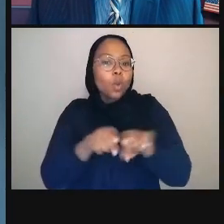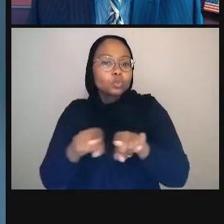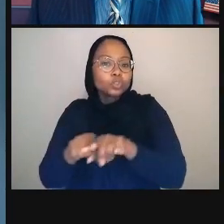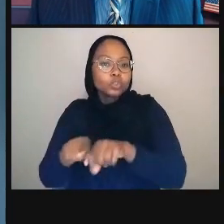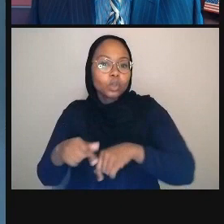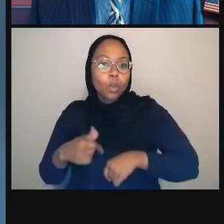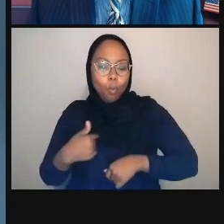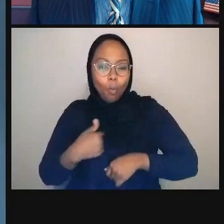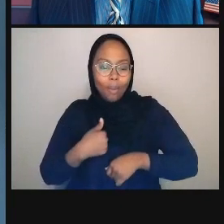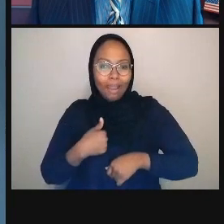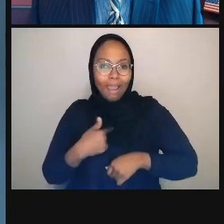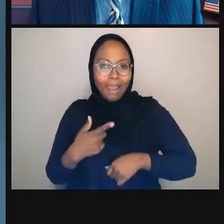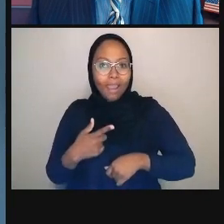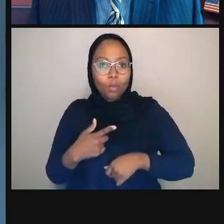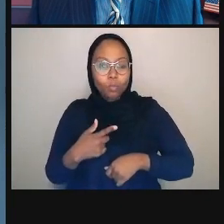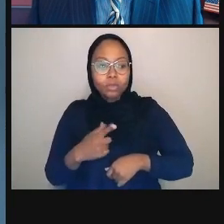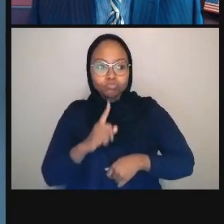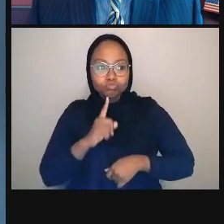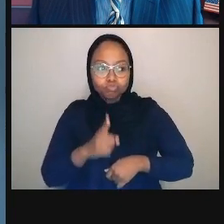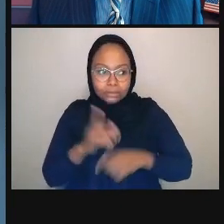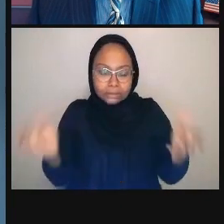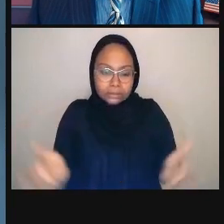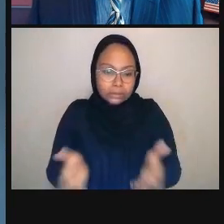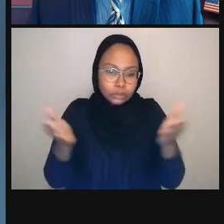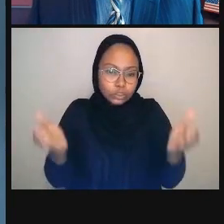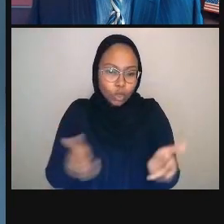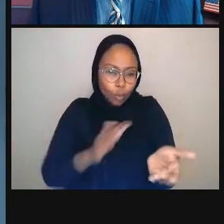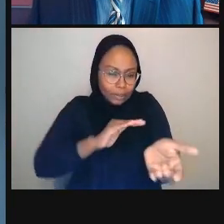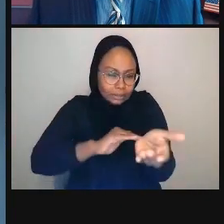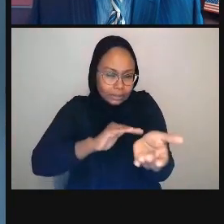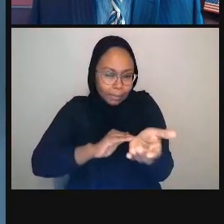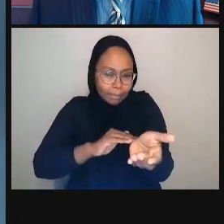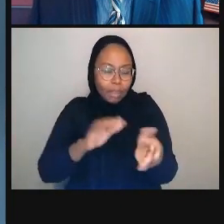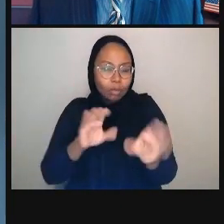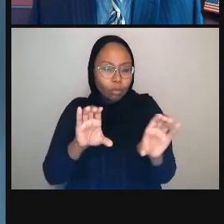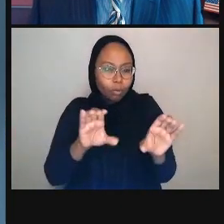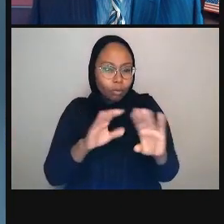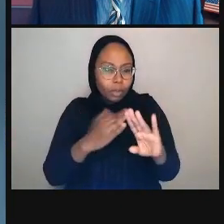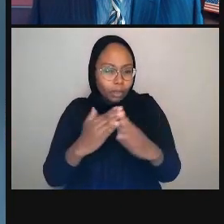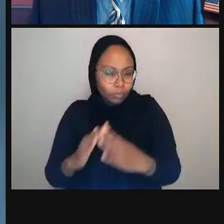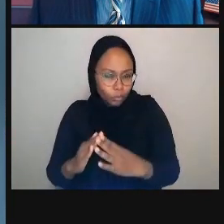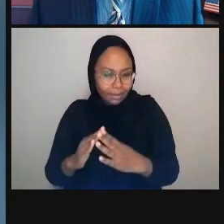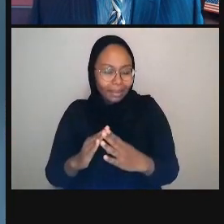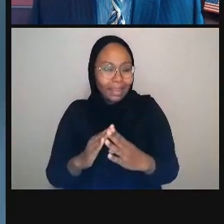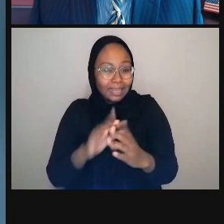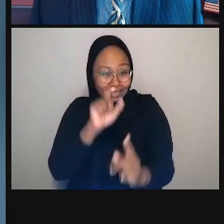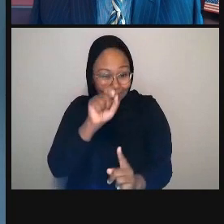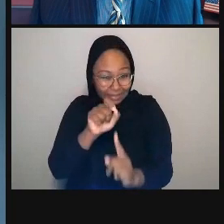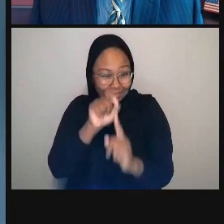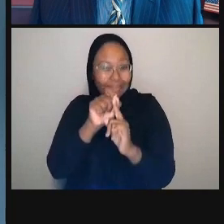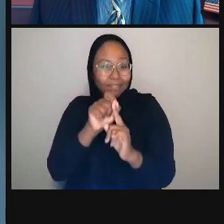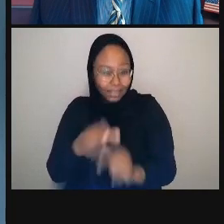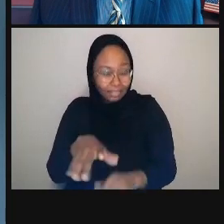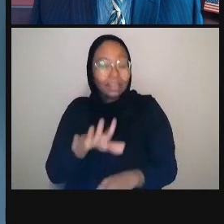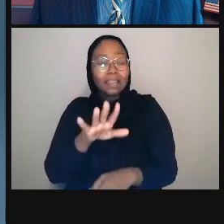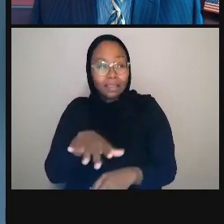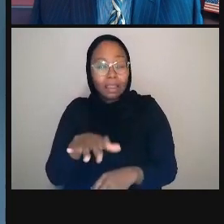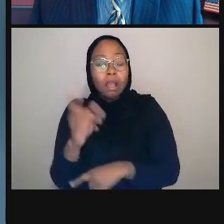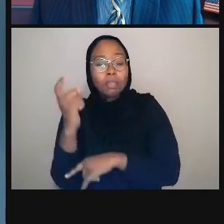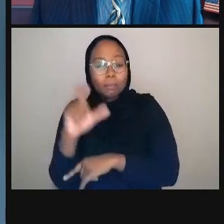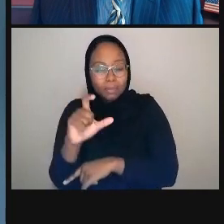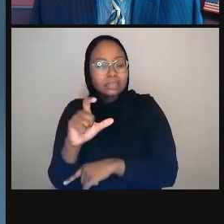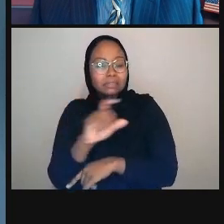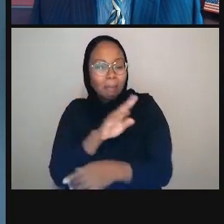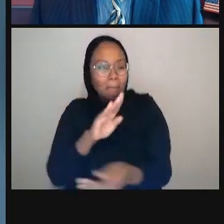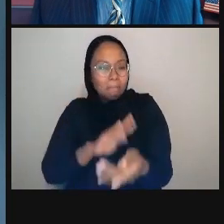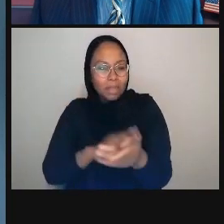would press the medical community, and particularly the Muslims within the medical community, to understand that